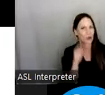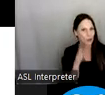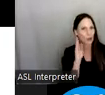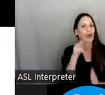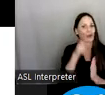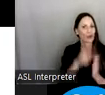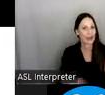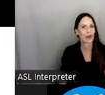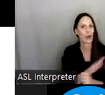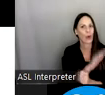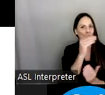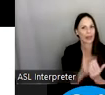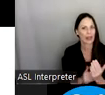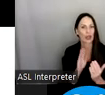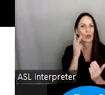individual line items.